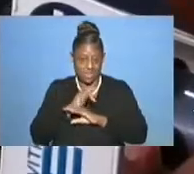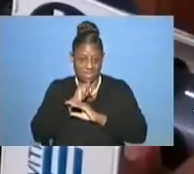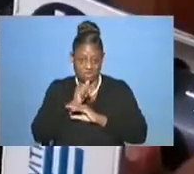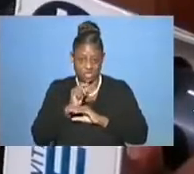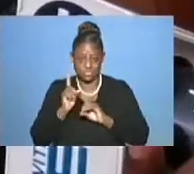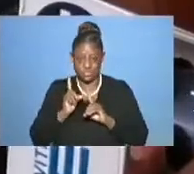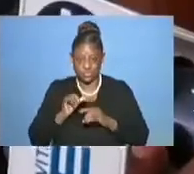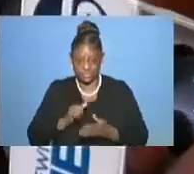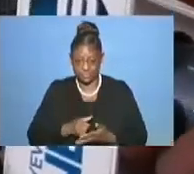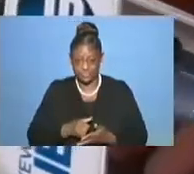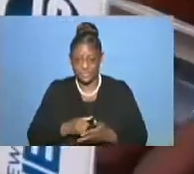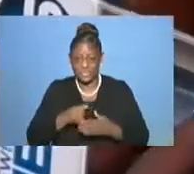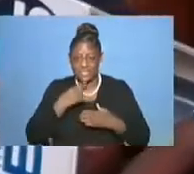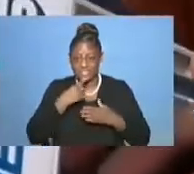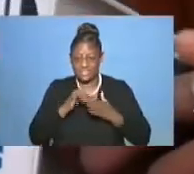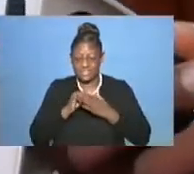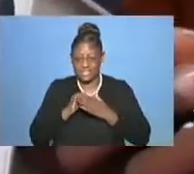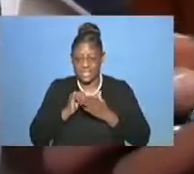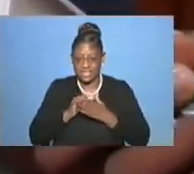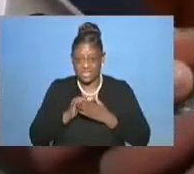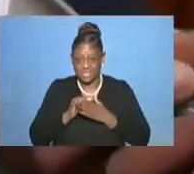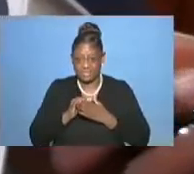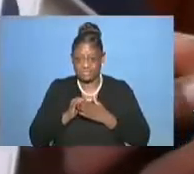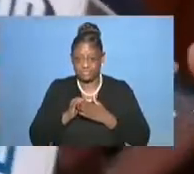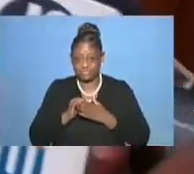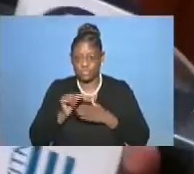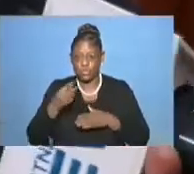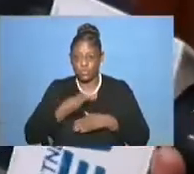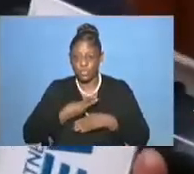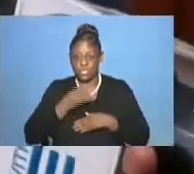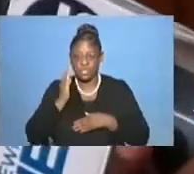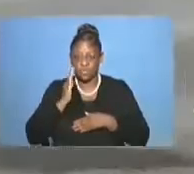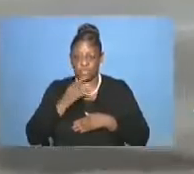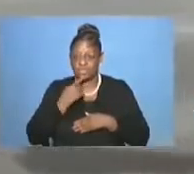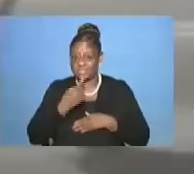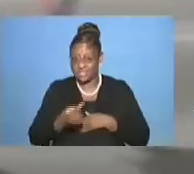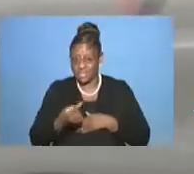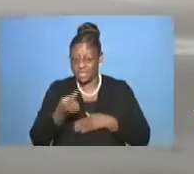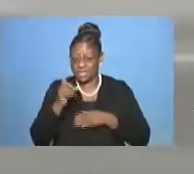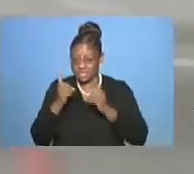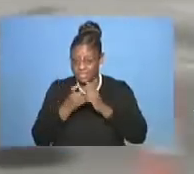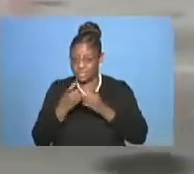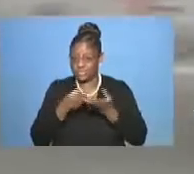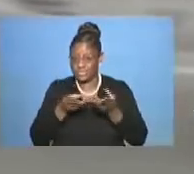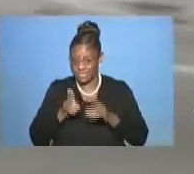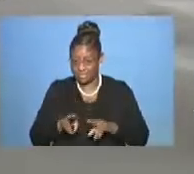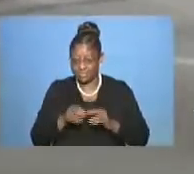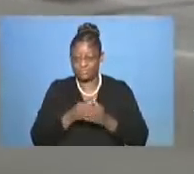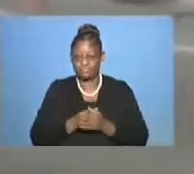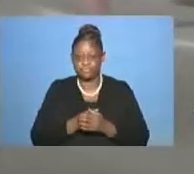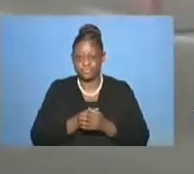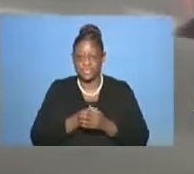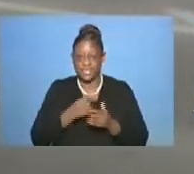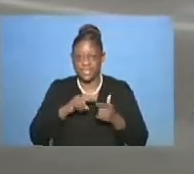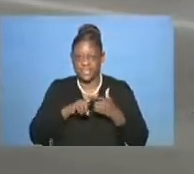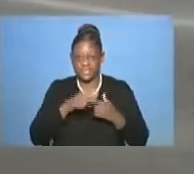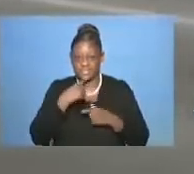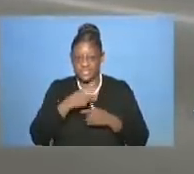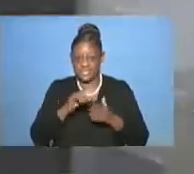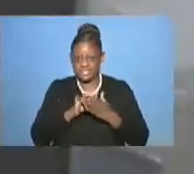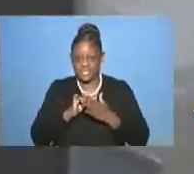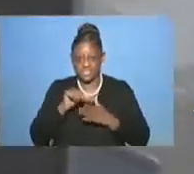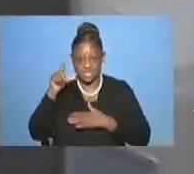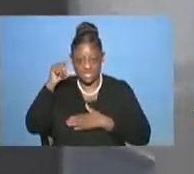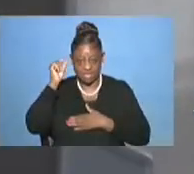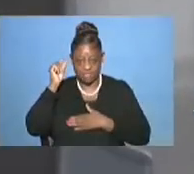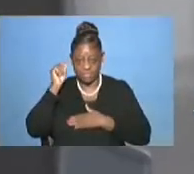They must give account for their stewardship. We will give account for ours. Well, the Deputy Prime Minister maintains that the government